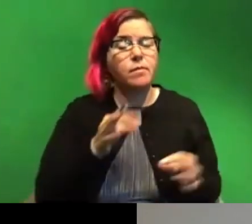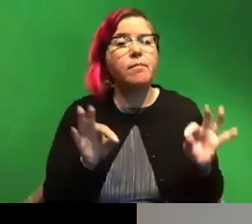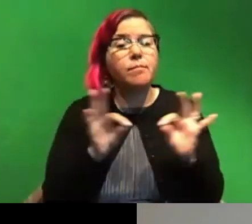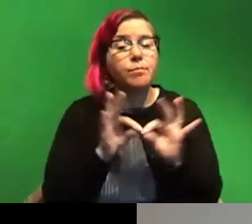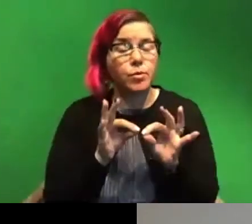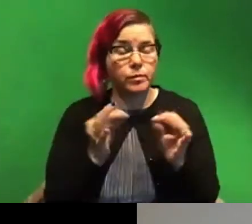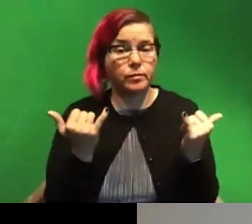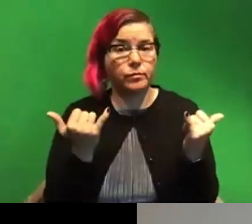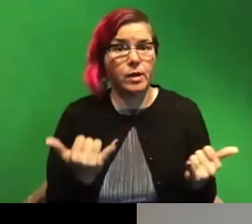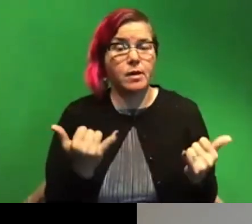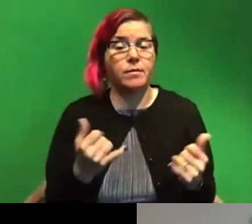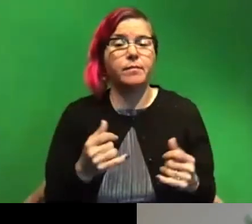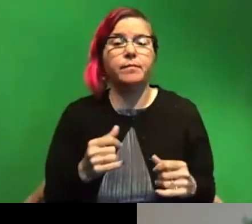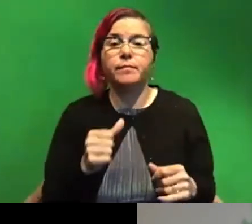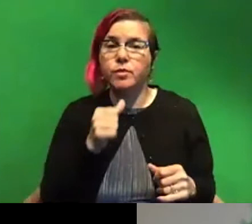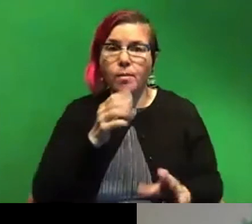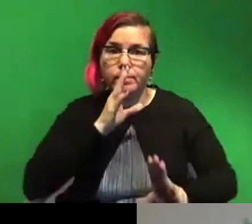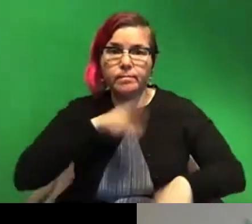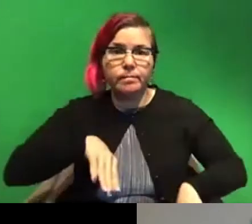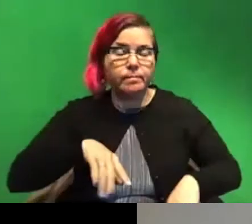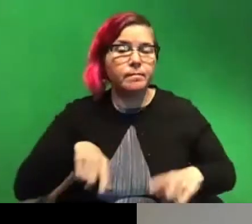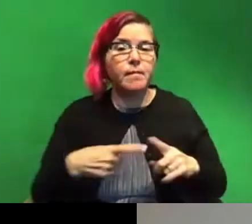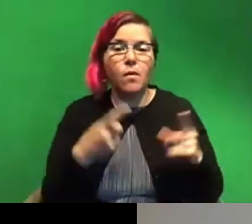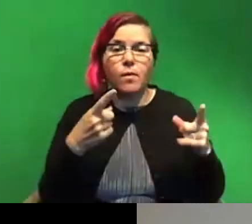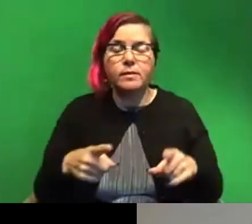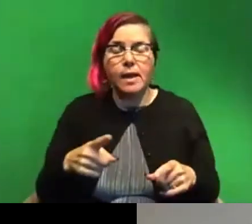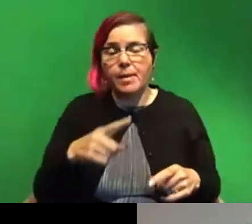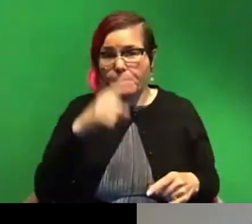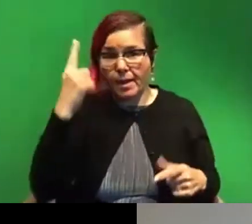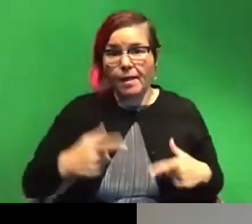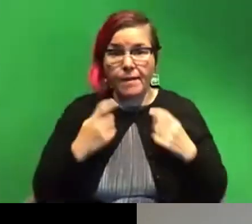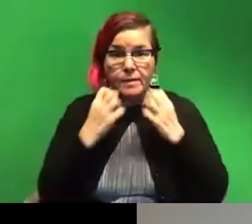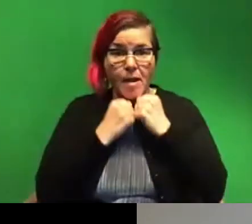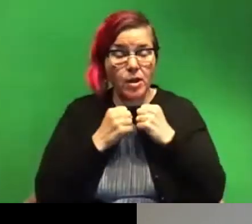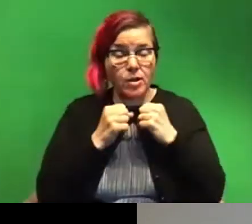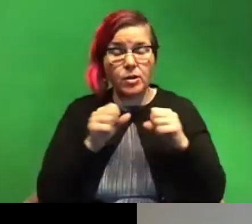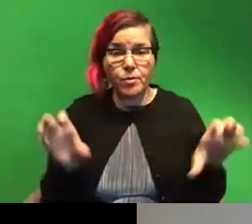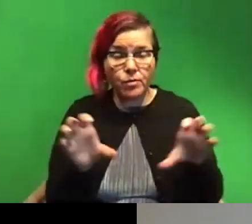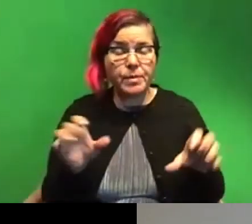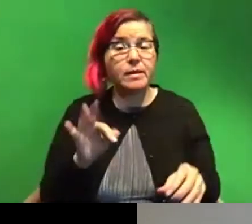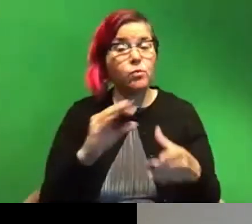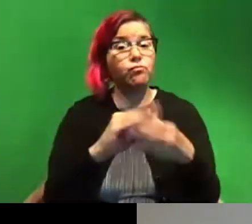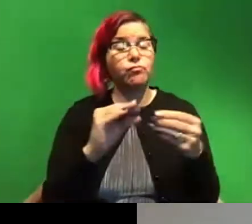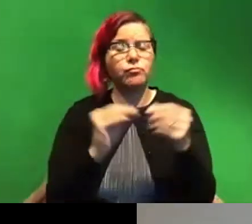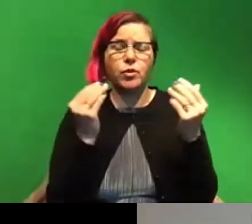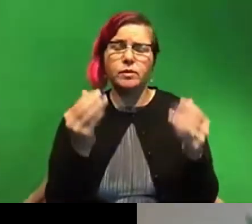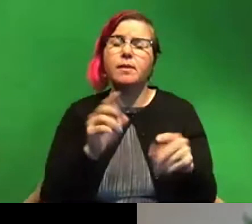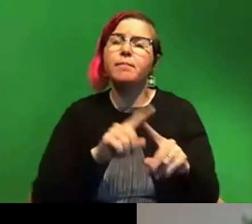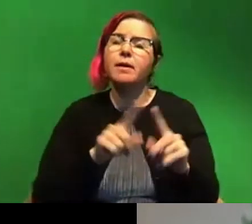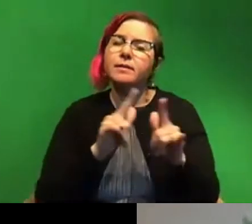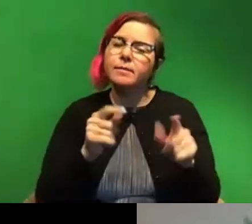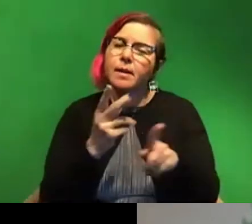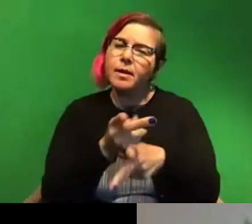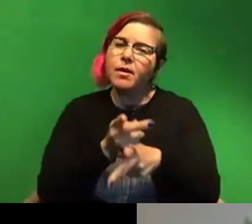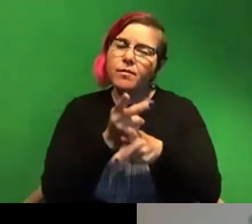now. Don't be silent about what's happening, especially in the Black Lives Matter movement, if you have things to say, but also be very careful,